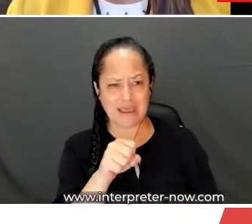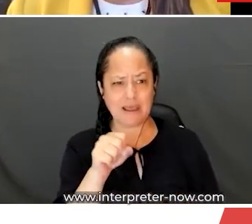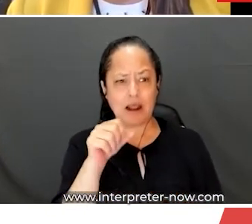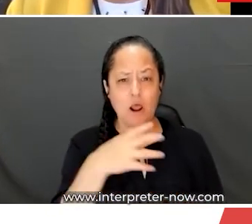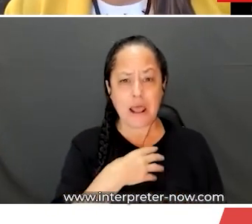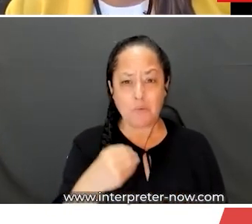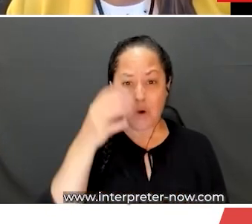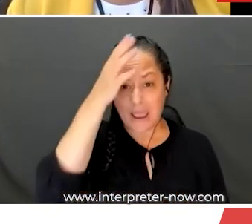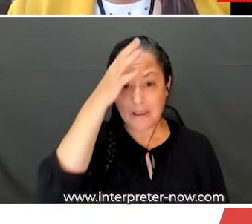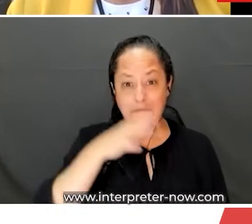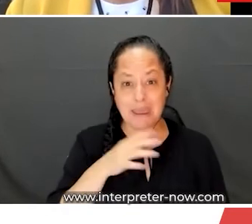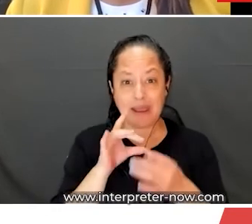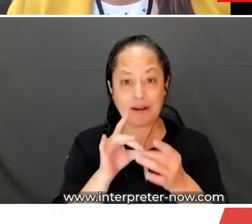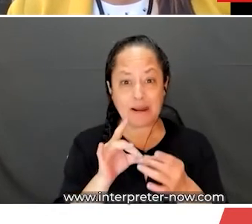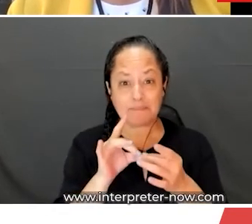men,